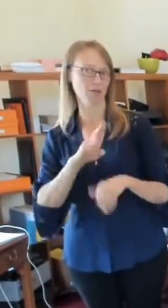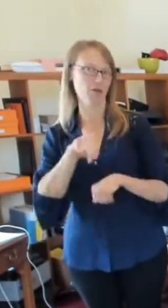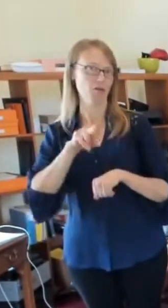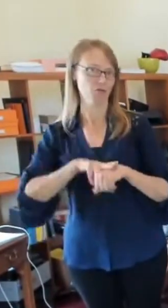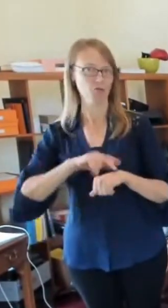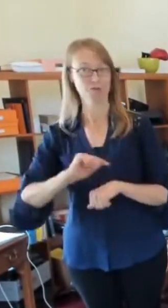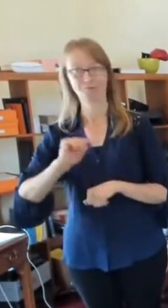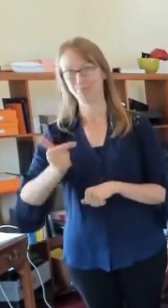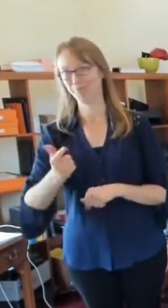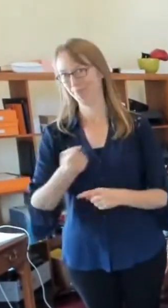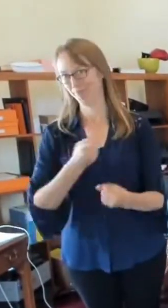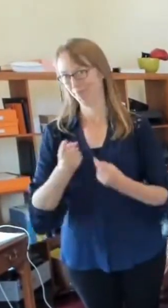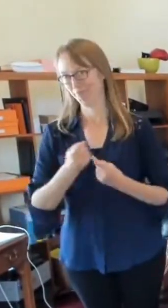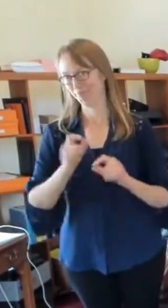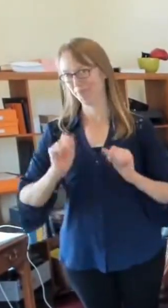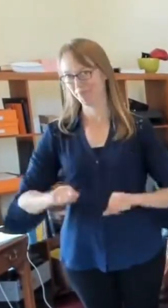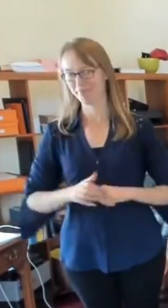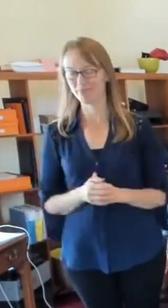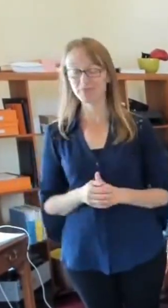to COVID,